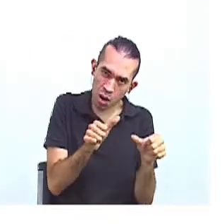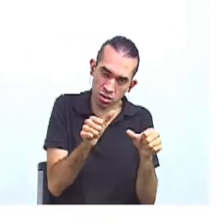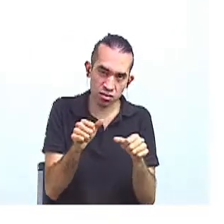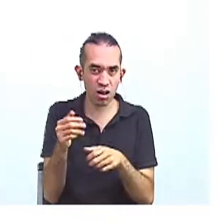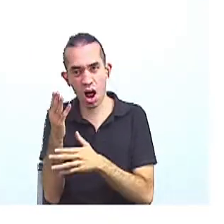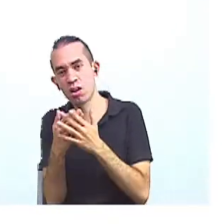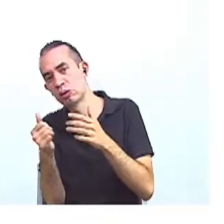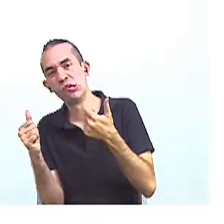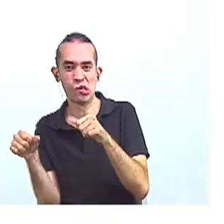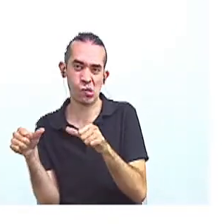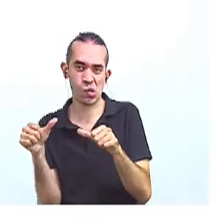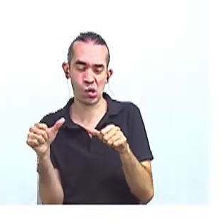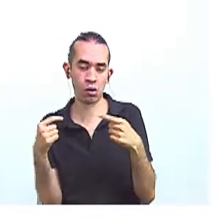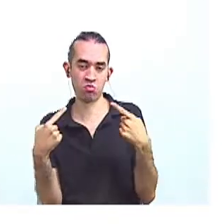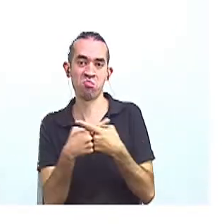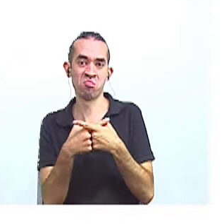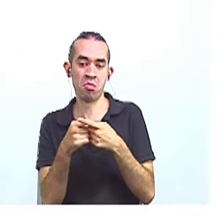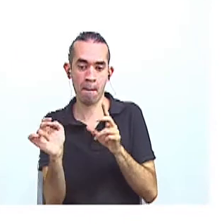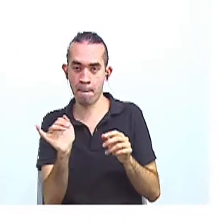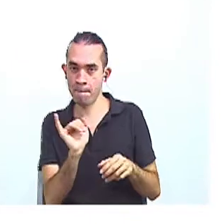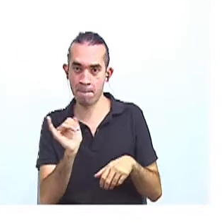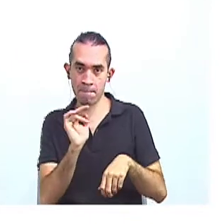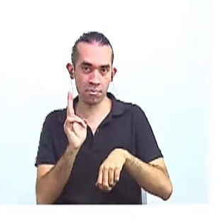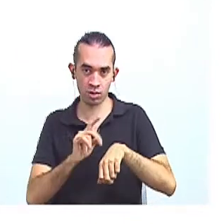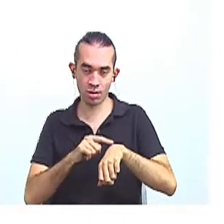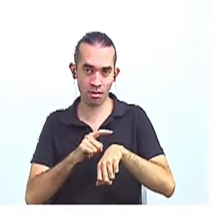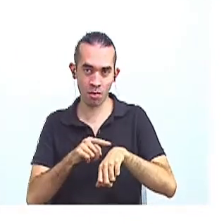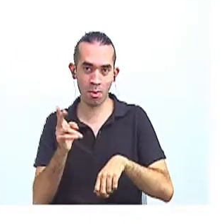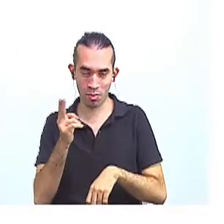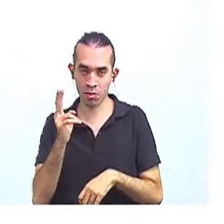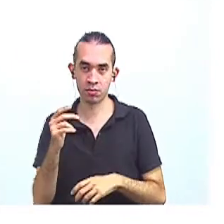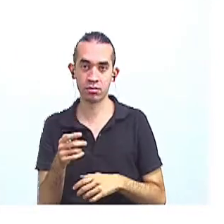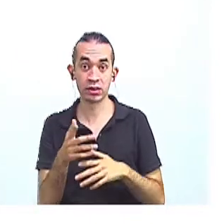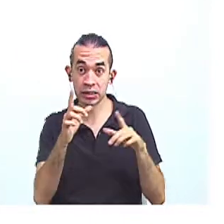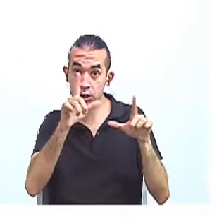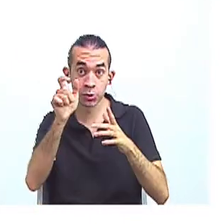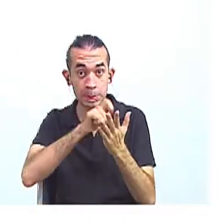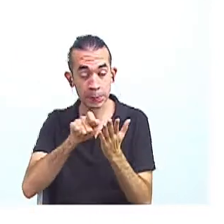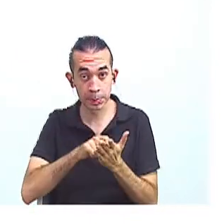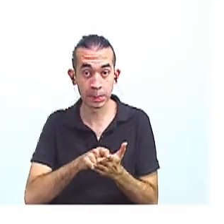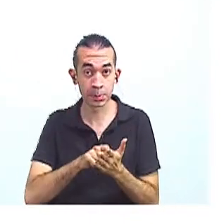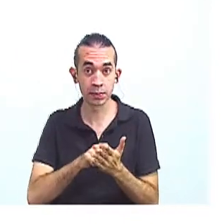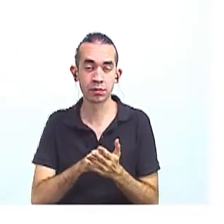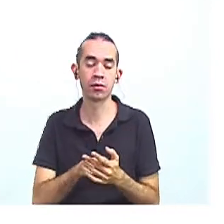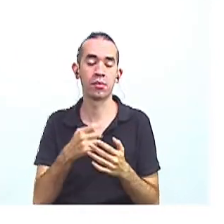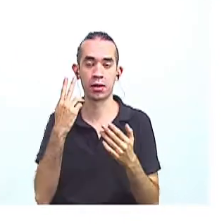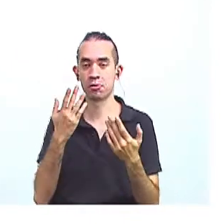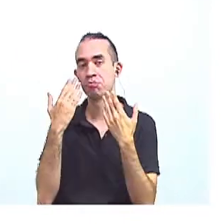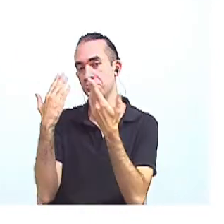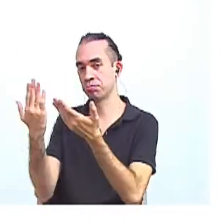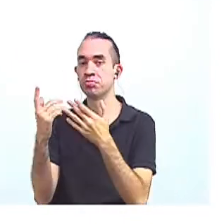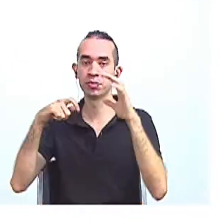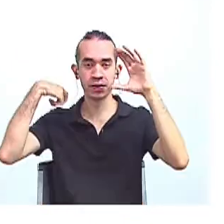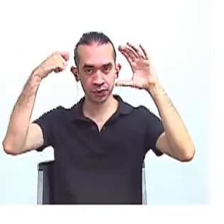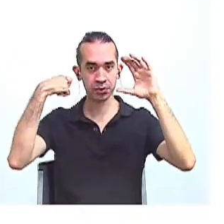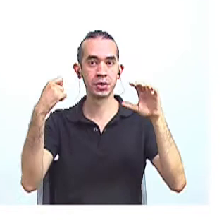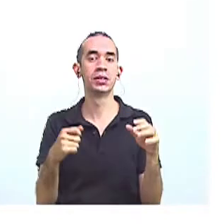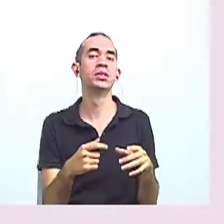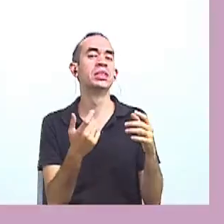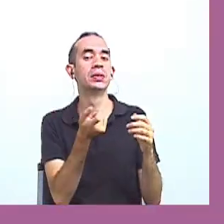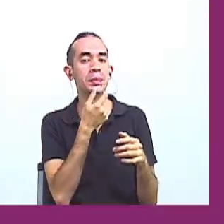disagree at the same time. So are you ready to take notes? All right, let's watch the video from the British